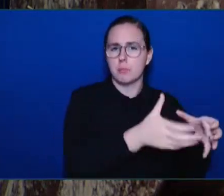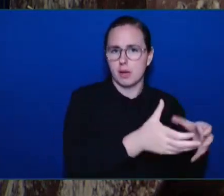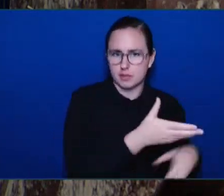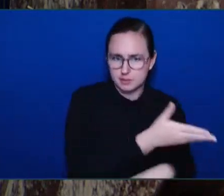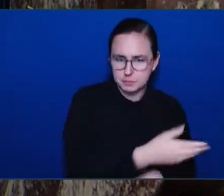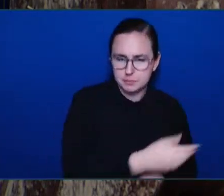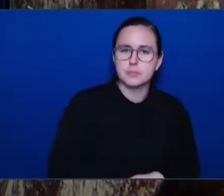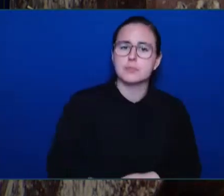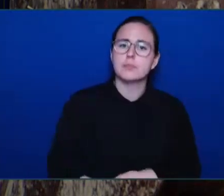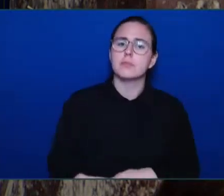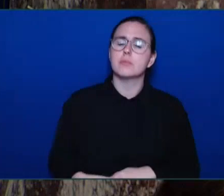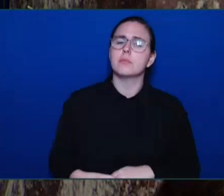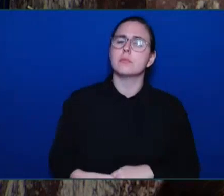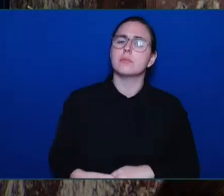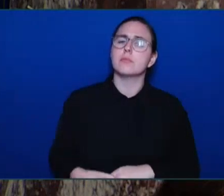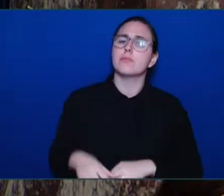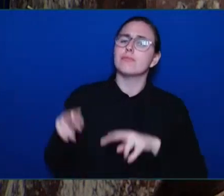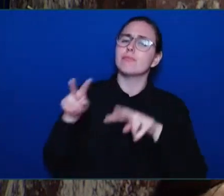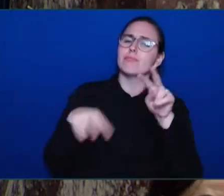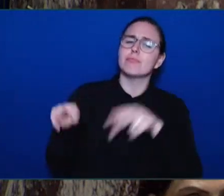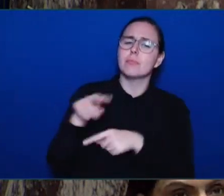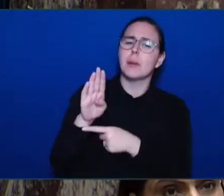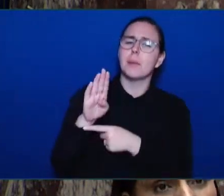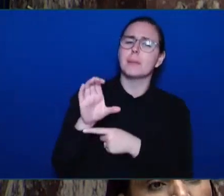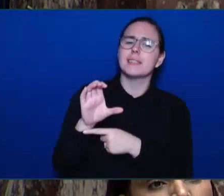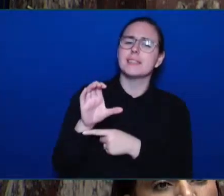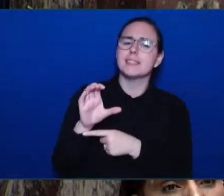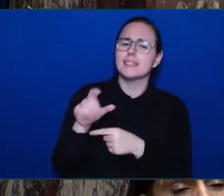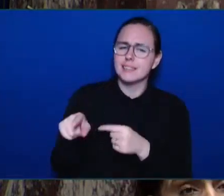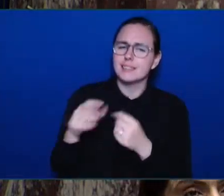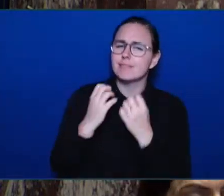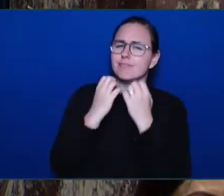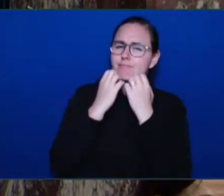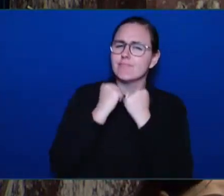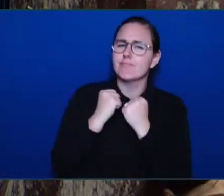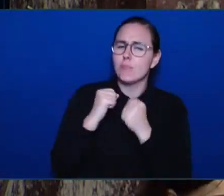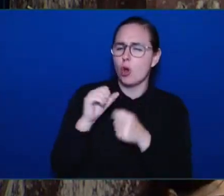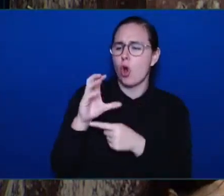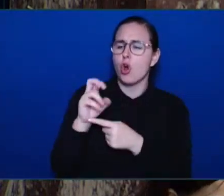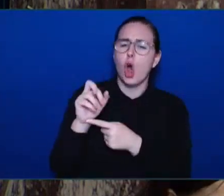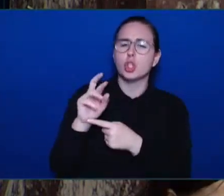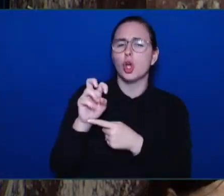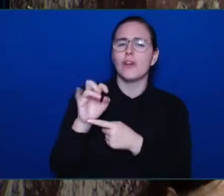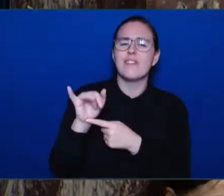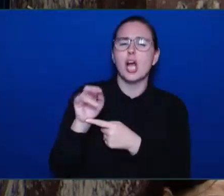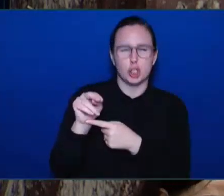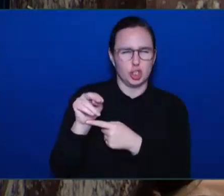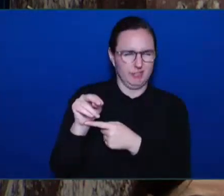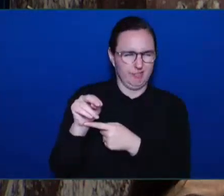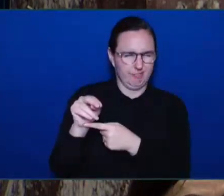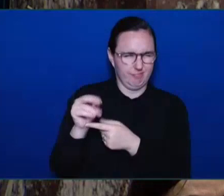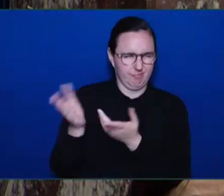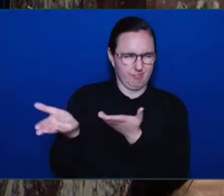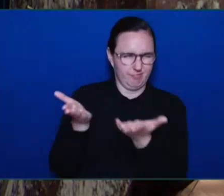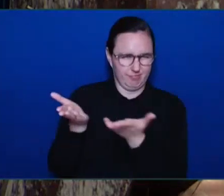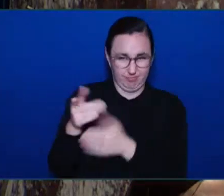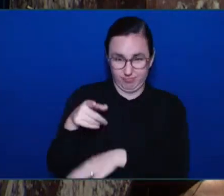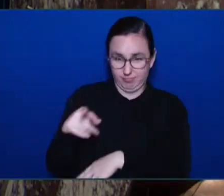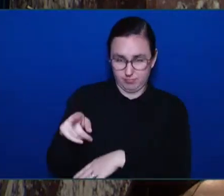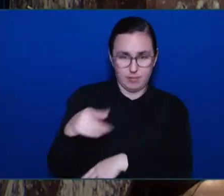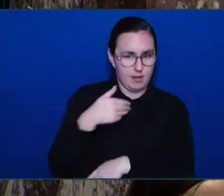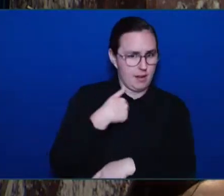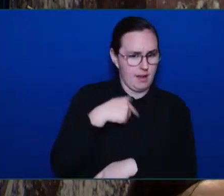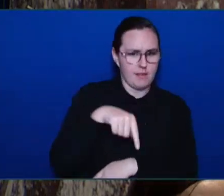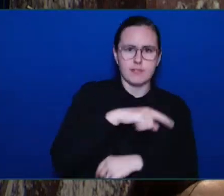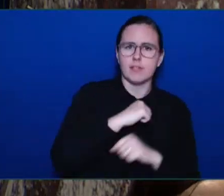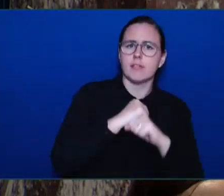BC COS website says, quote, conservation officers are highly trained, dedicated individuals responsible for enforcing